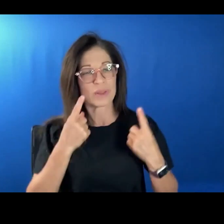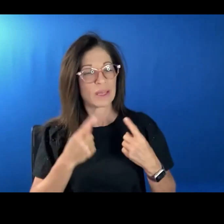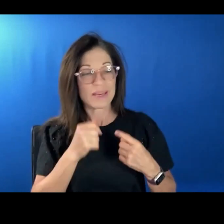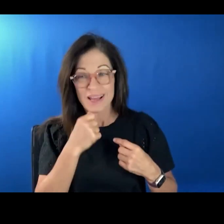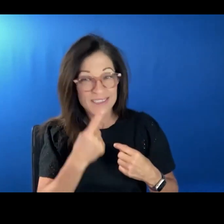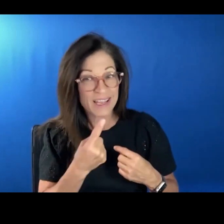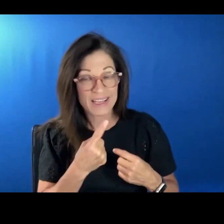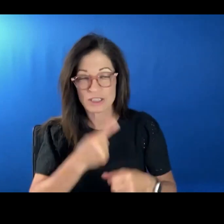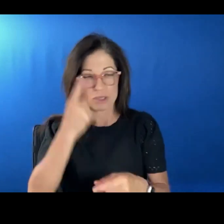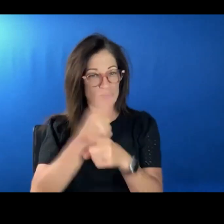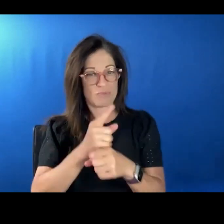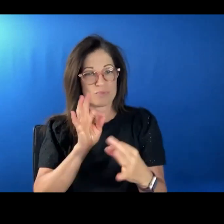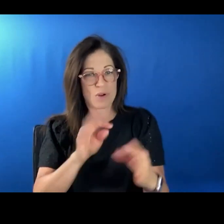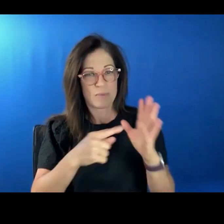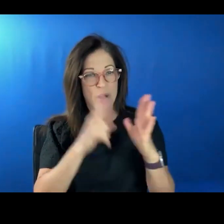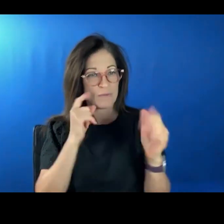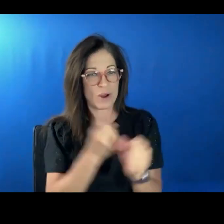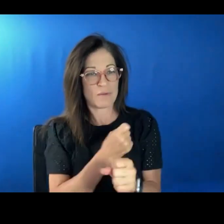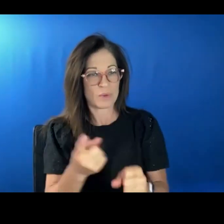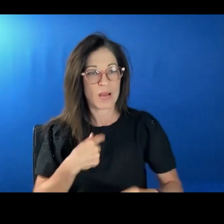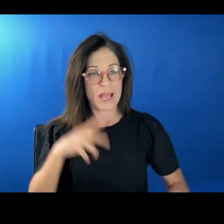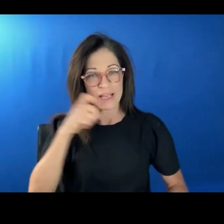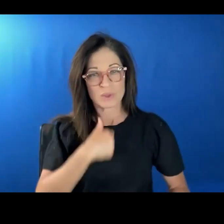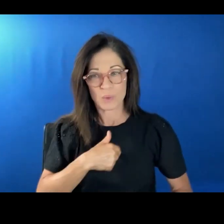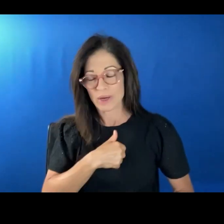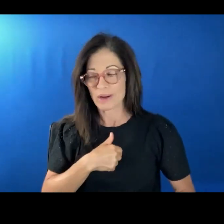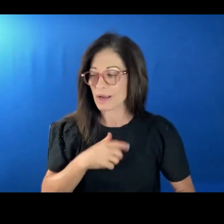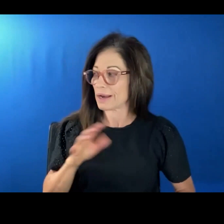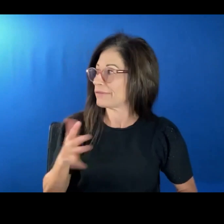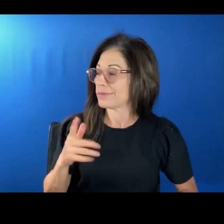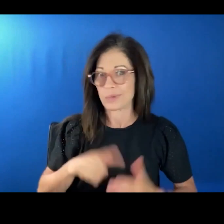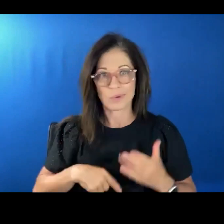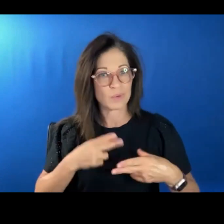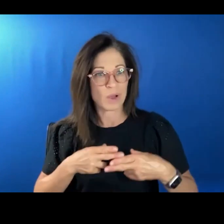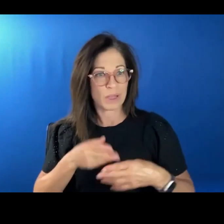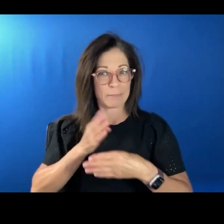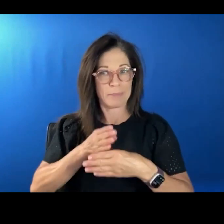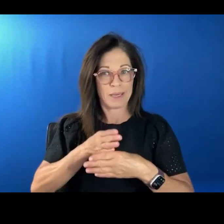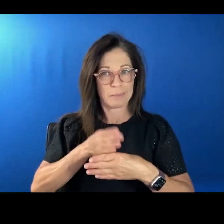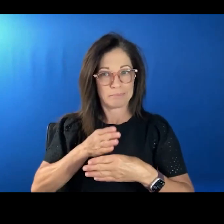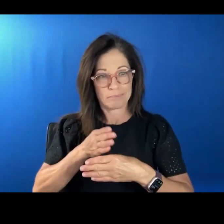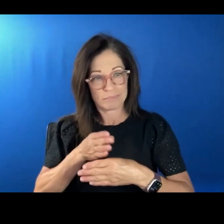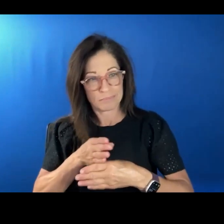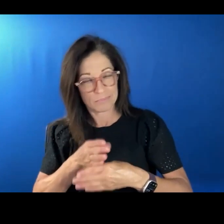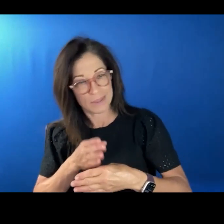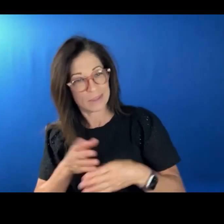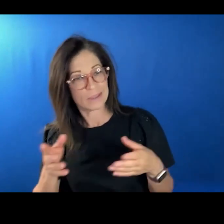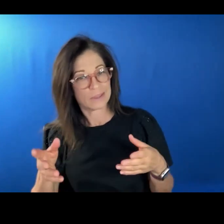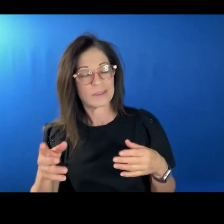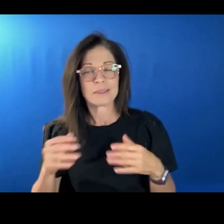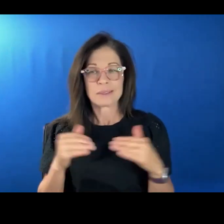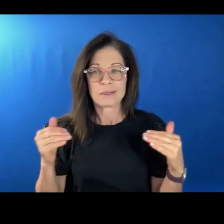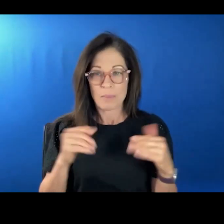saying we're a, I guess you'd call it medium jurisdiction. But the hope is